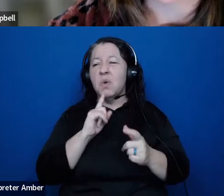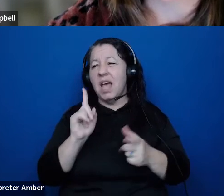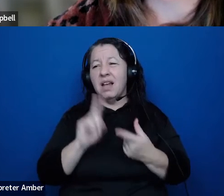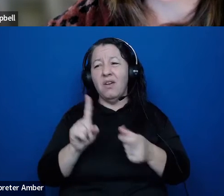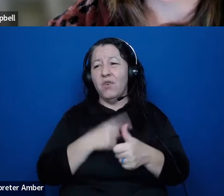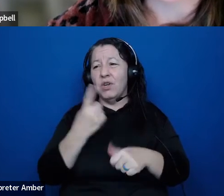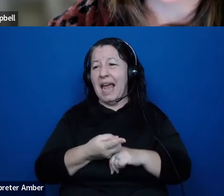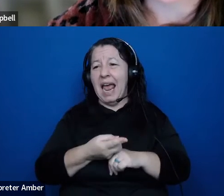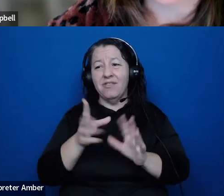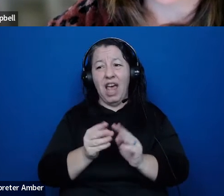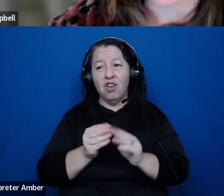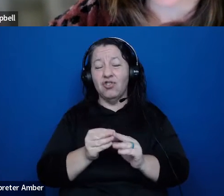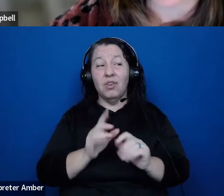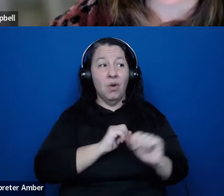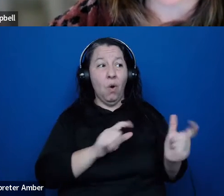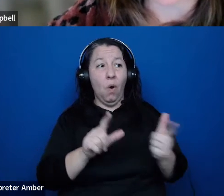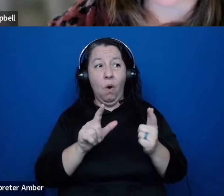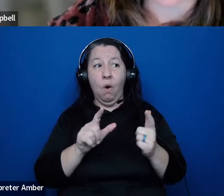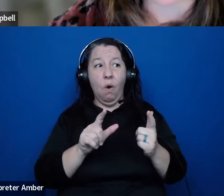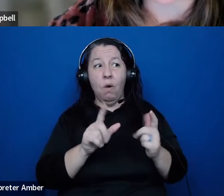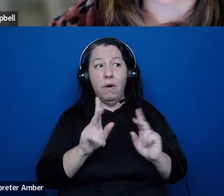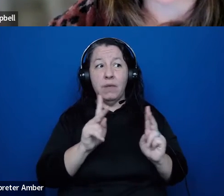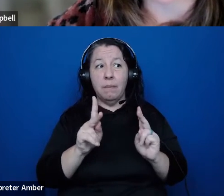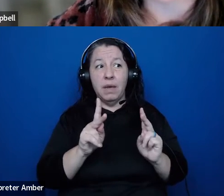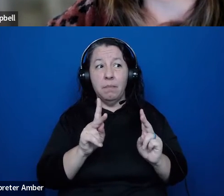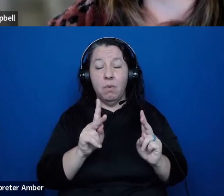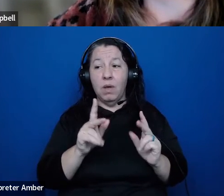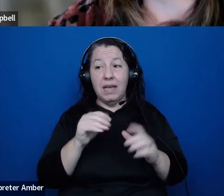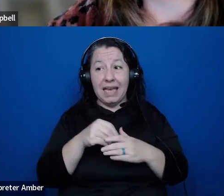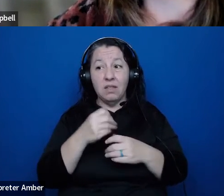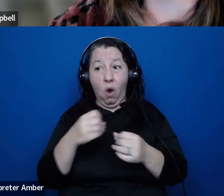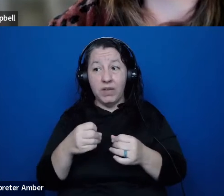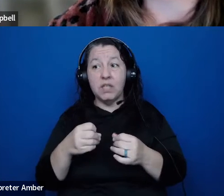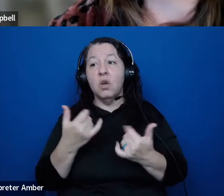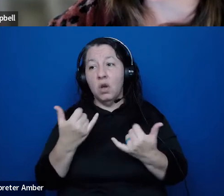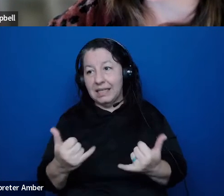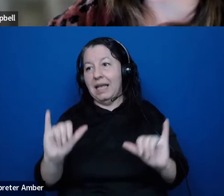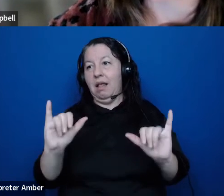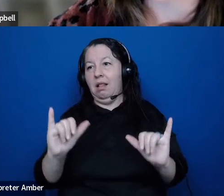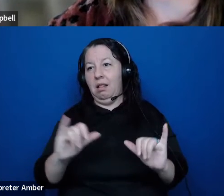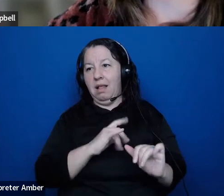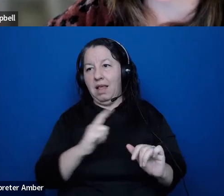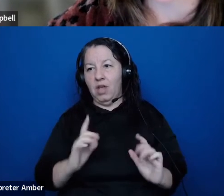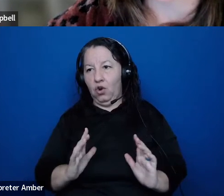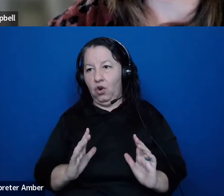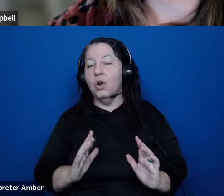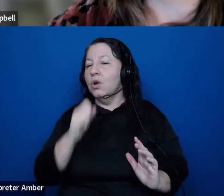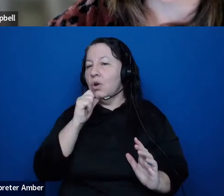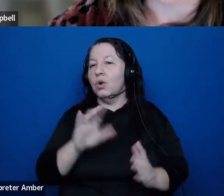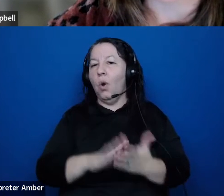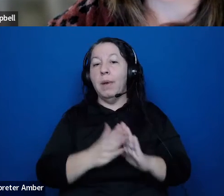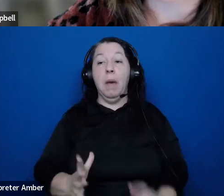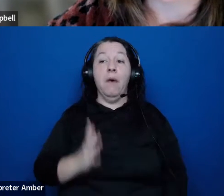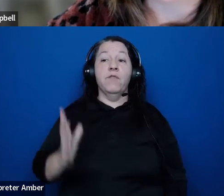session, everybody currently holding office is still a legislator. So they don't officially become a legislator until they're sworn in on